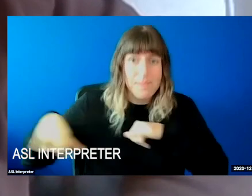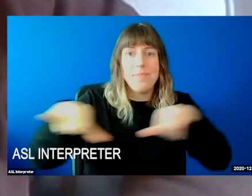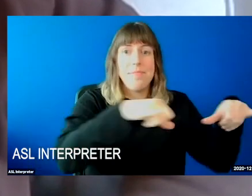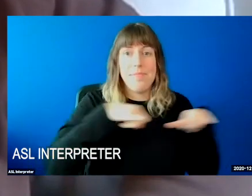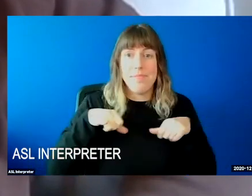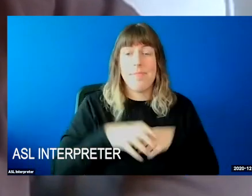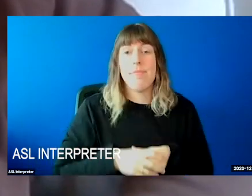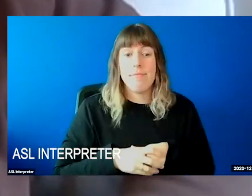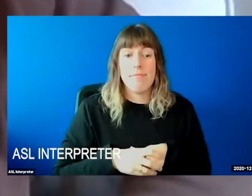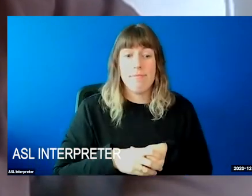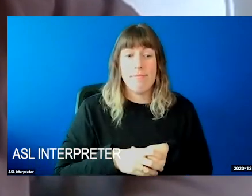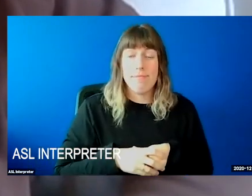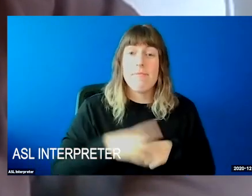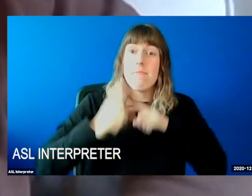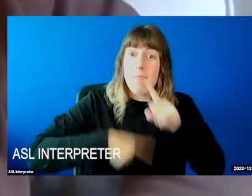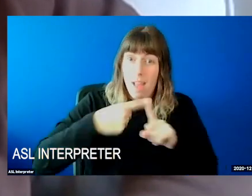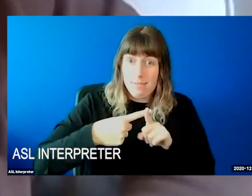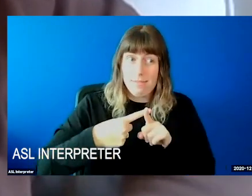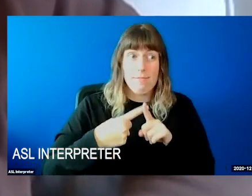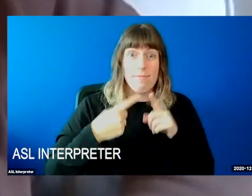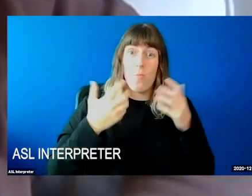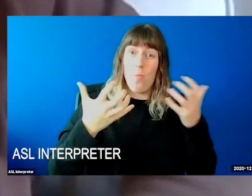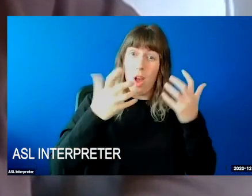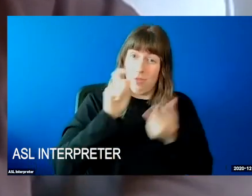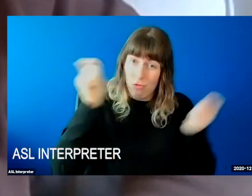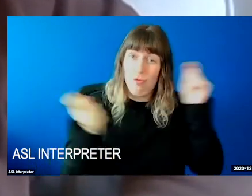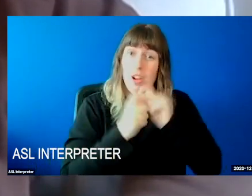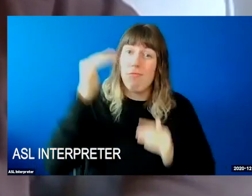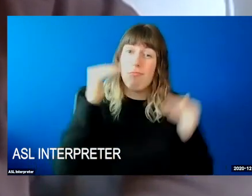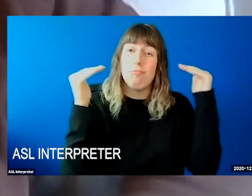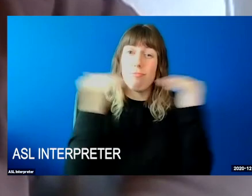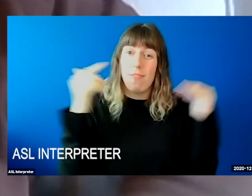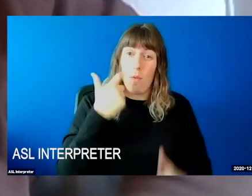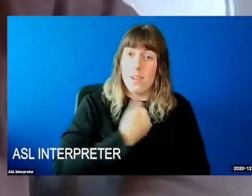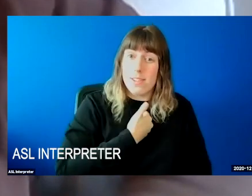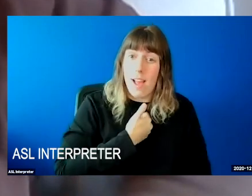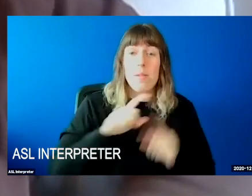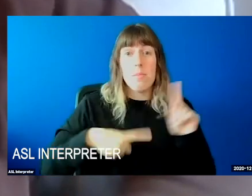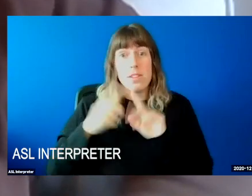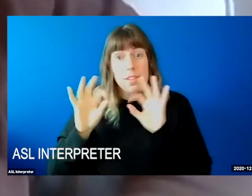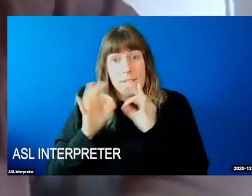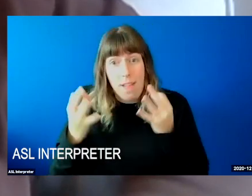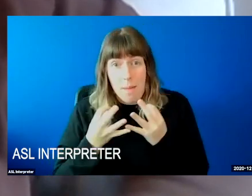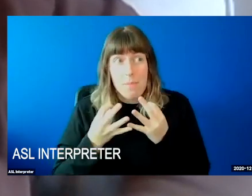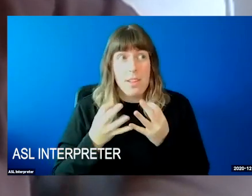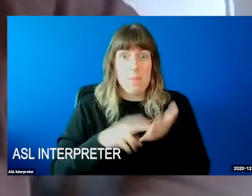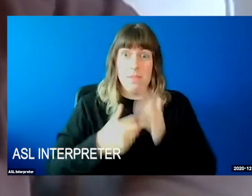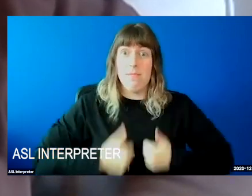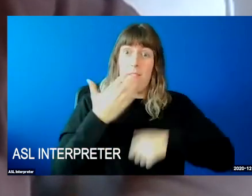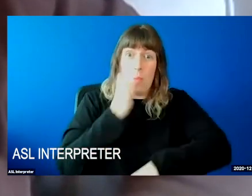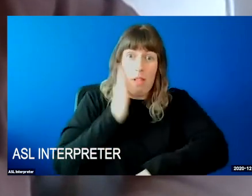is real, and that we all have a desire to seek justice for ourselves and our loved